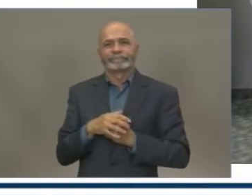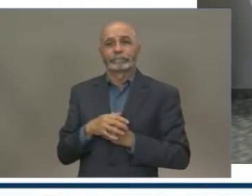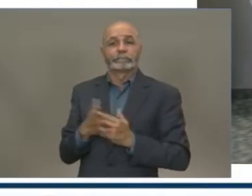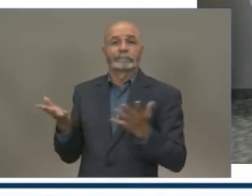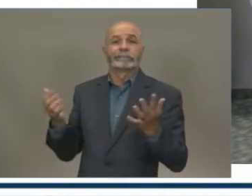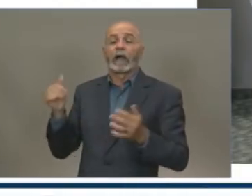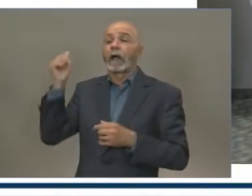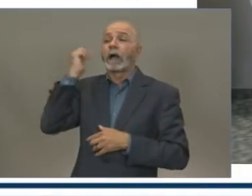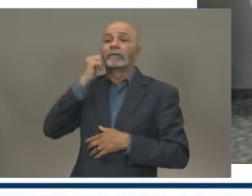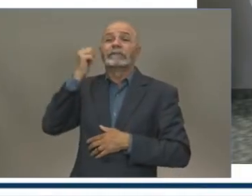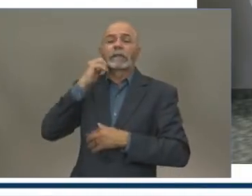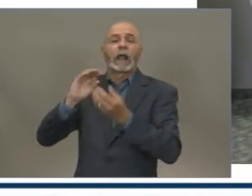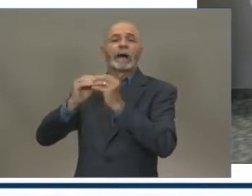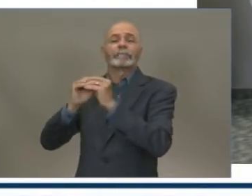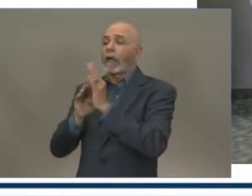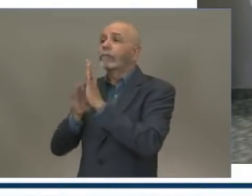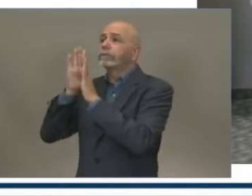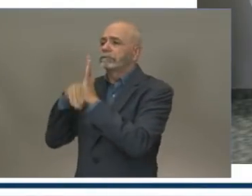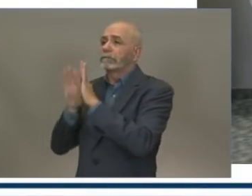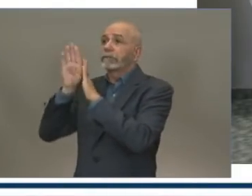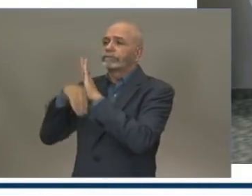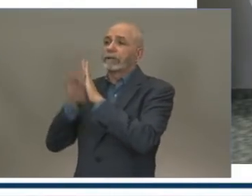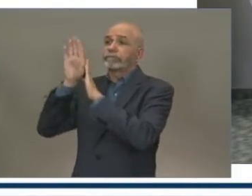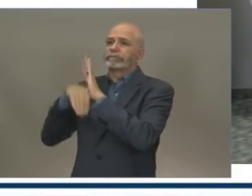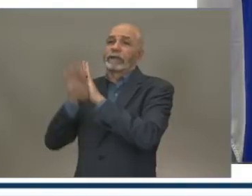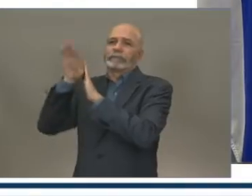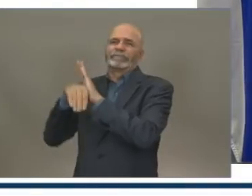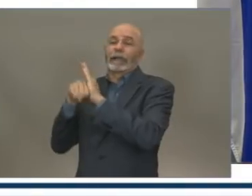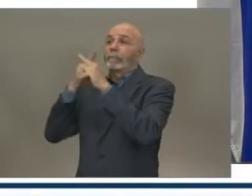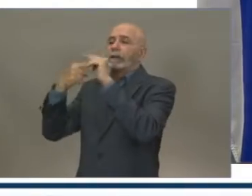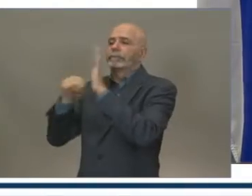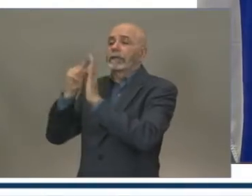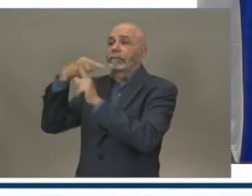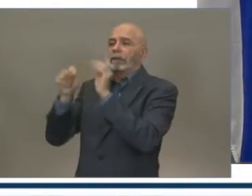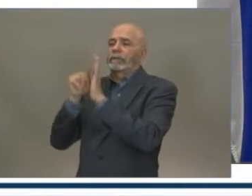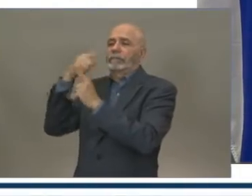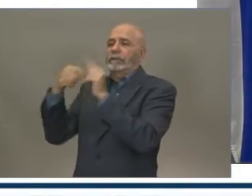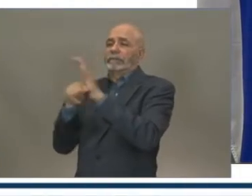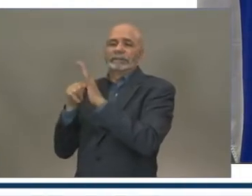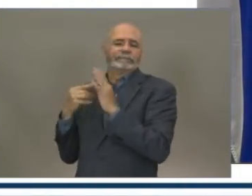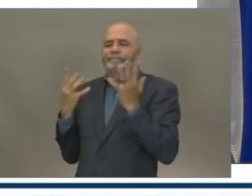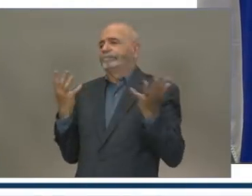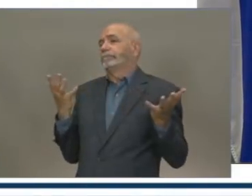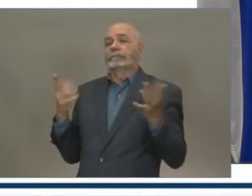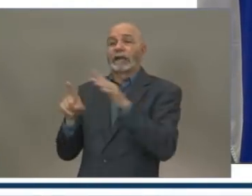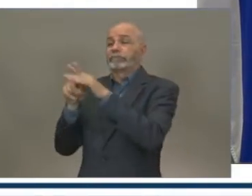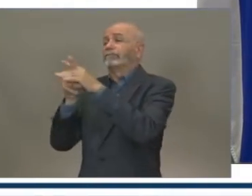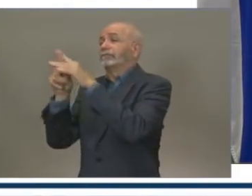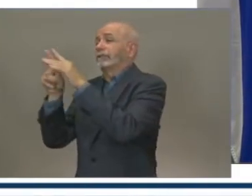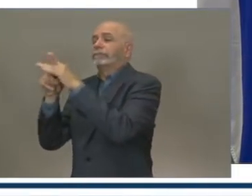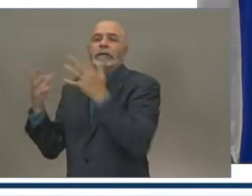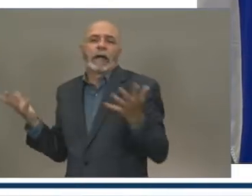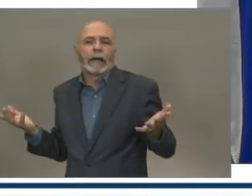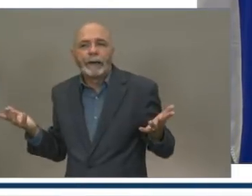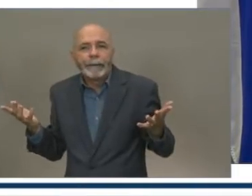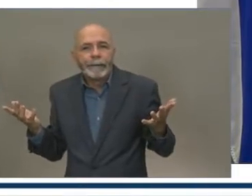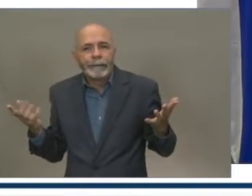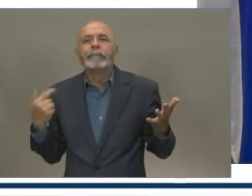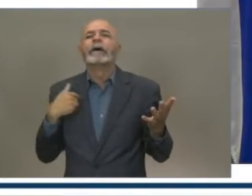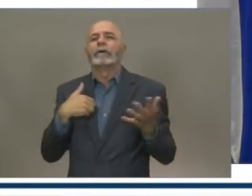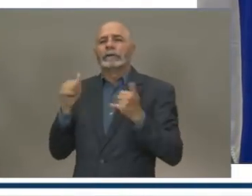basis, whether they're active cases or, new cases. So we continue to communicate when